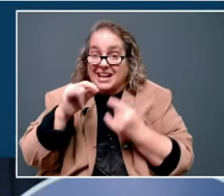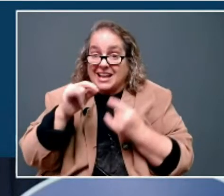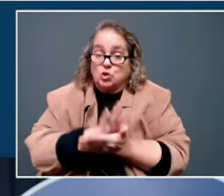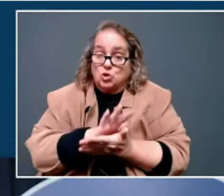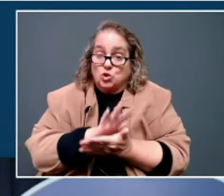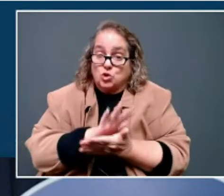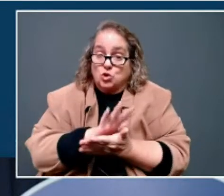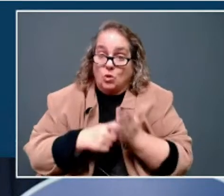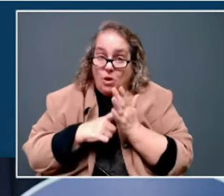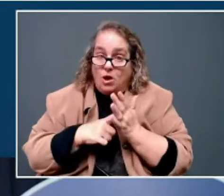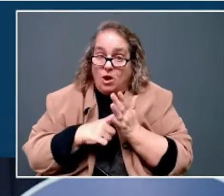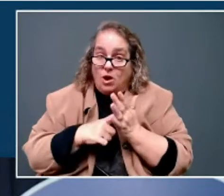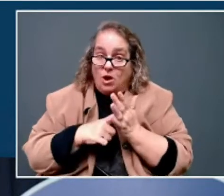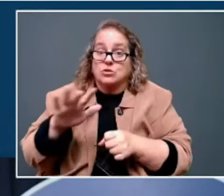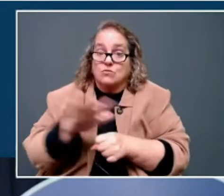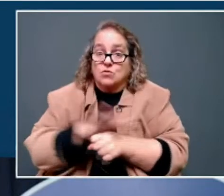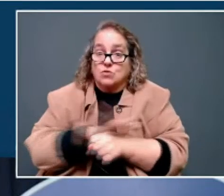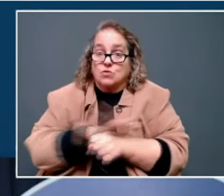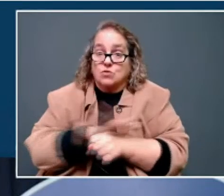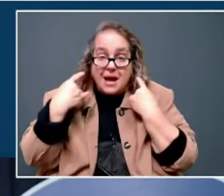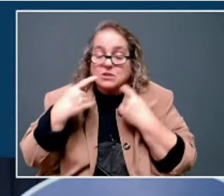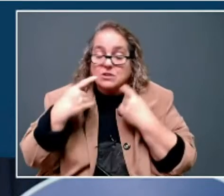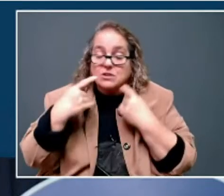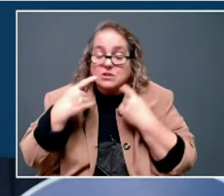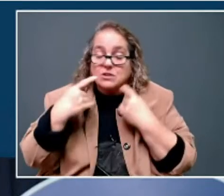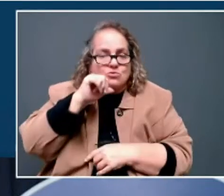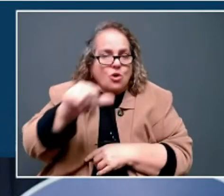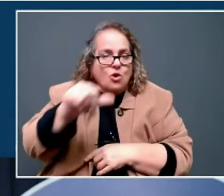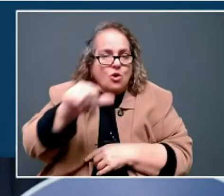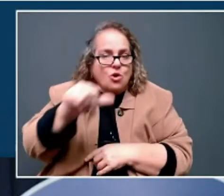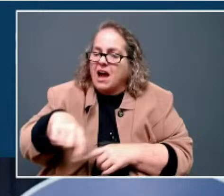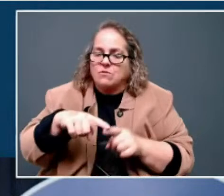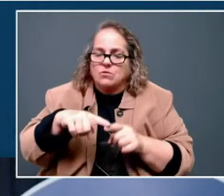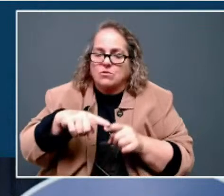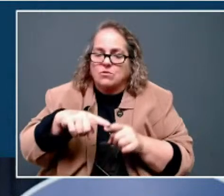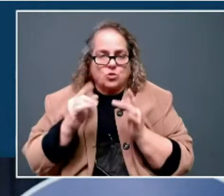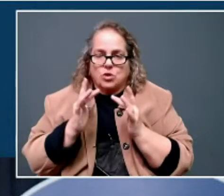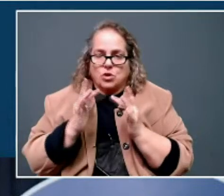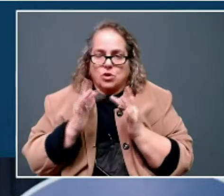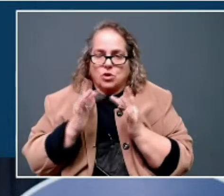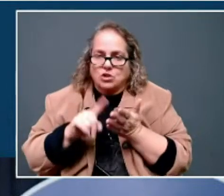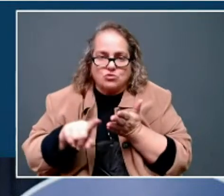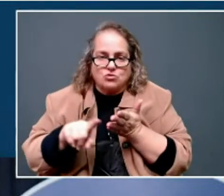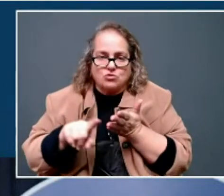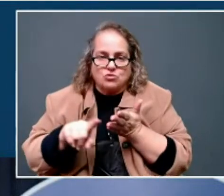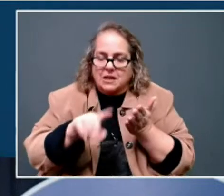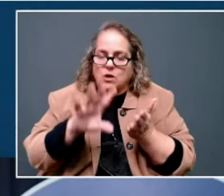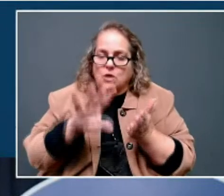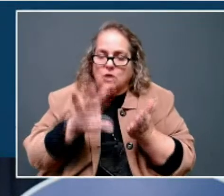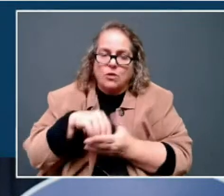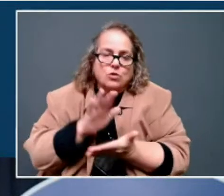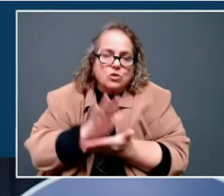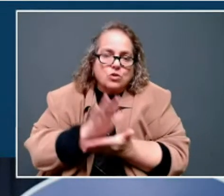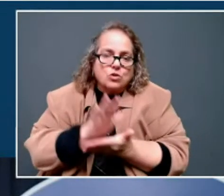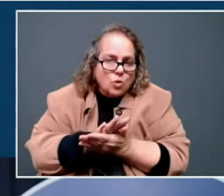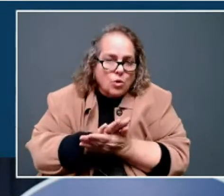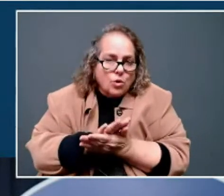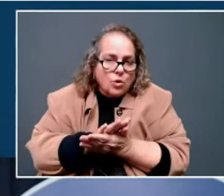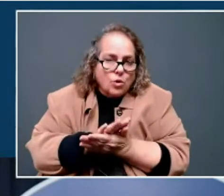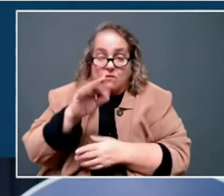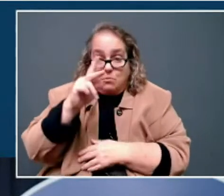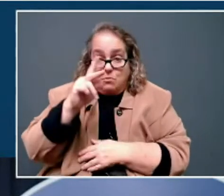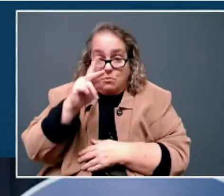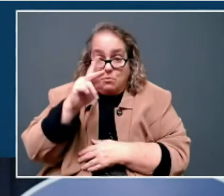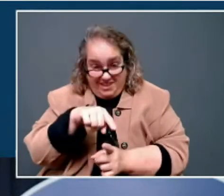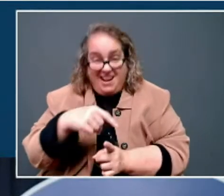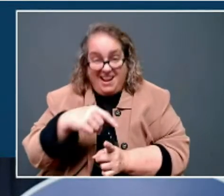then it does not have to do contact tracing within the school population if a positive person is identified